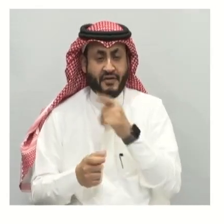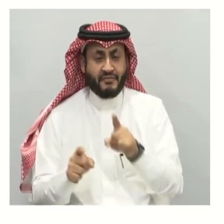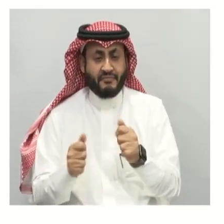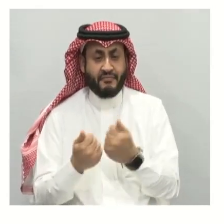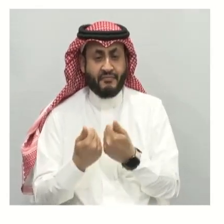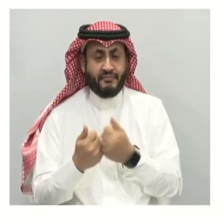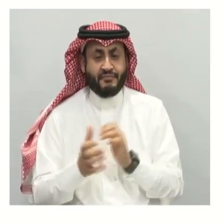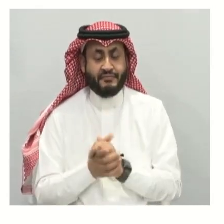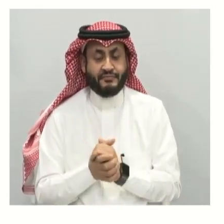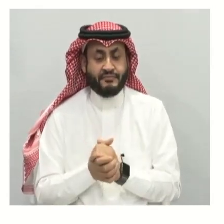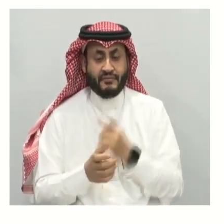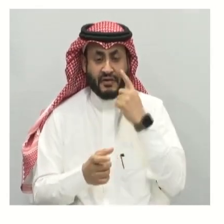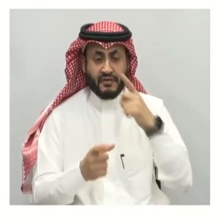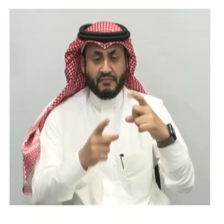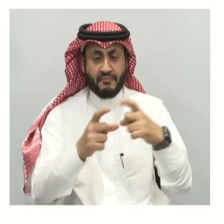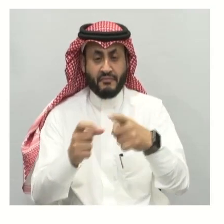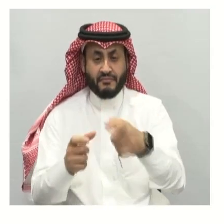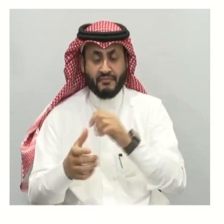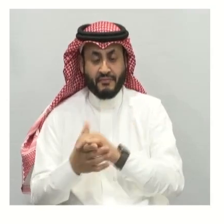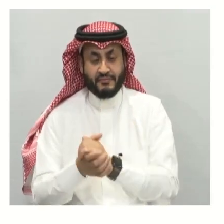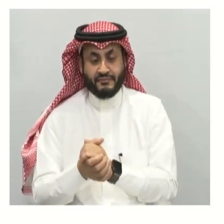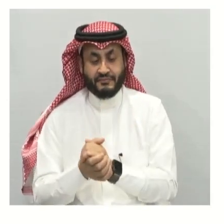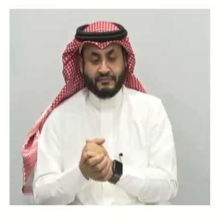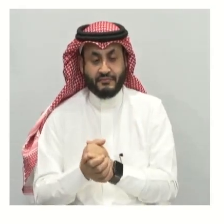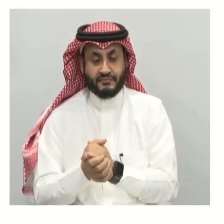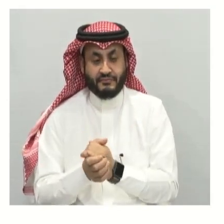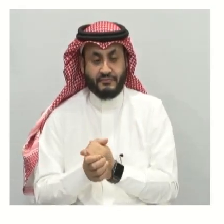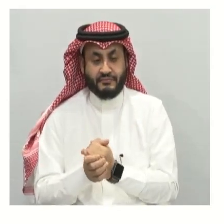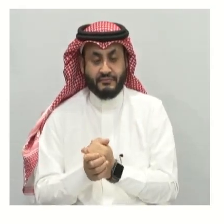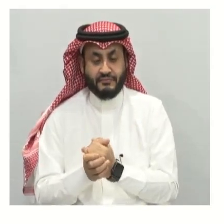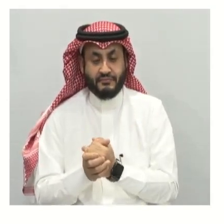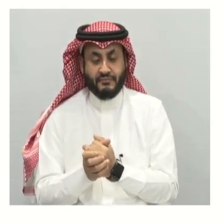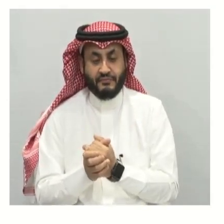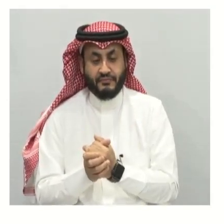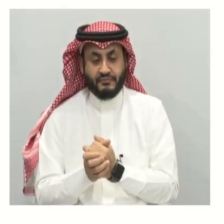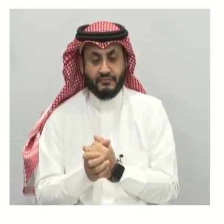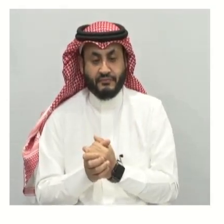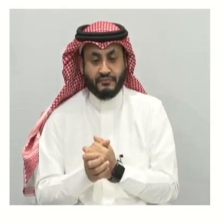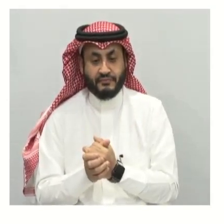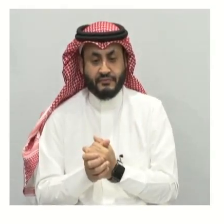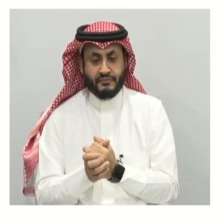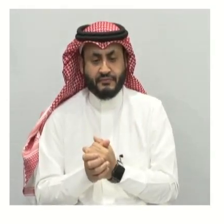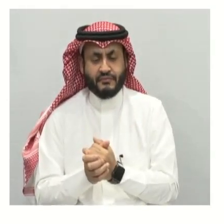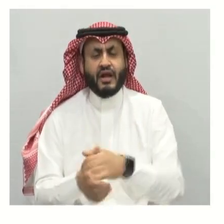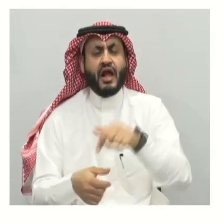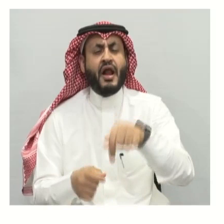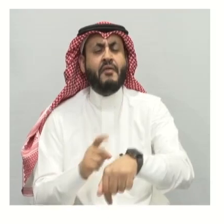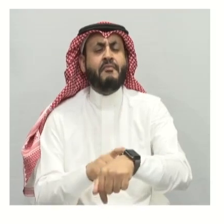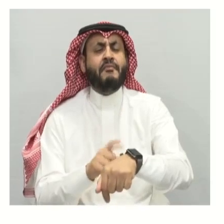together and look at the pictures. It says here, what you do with your time